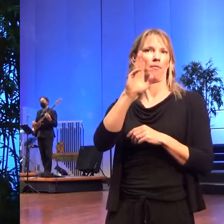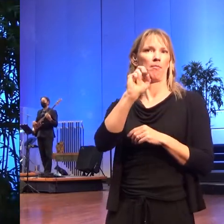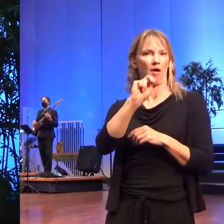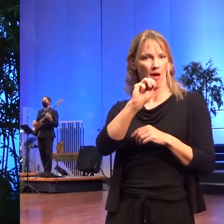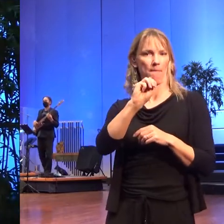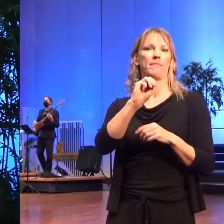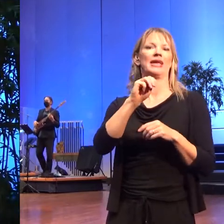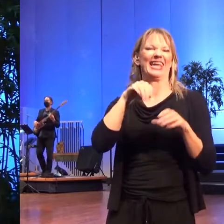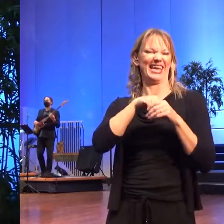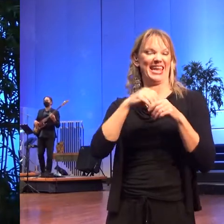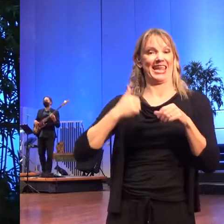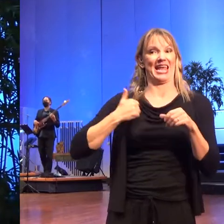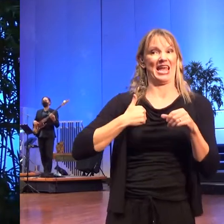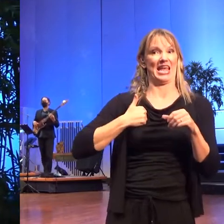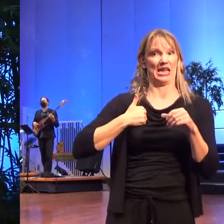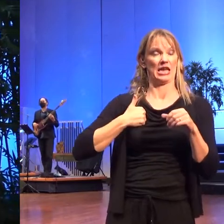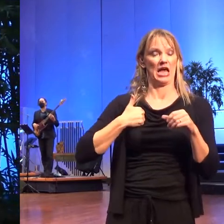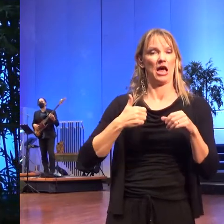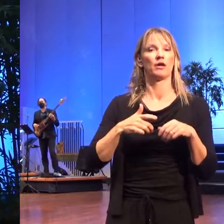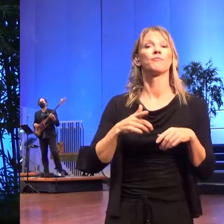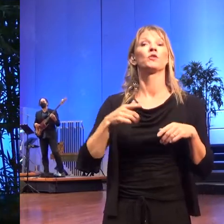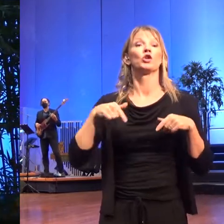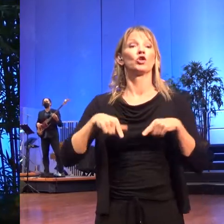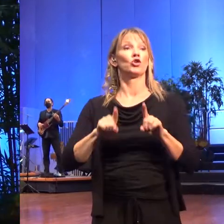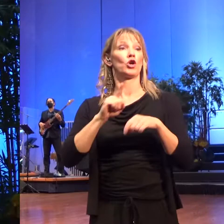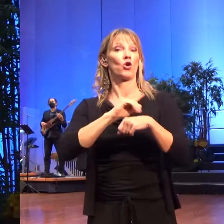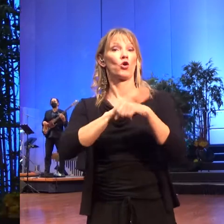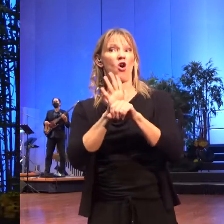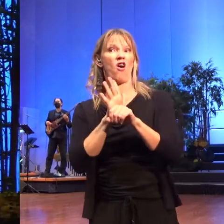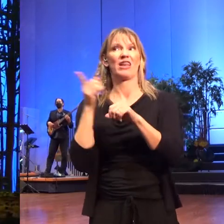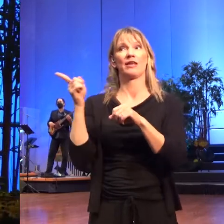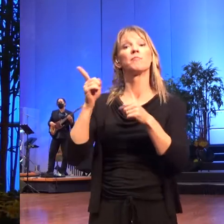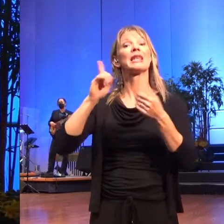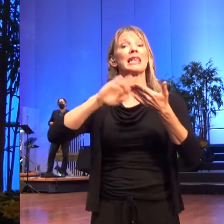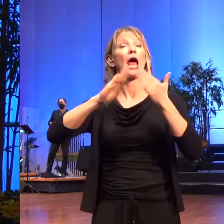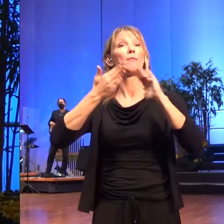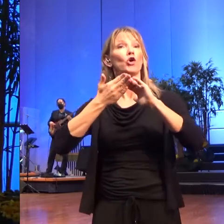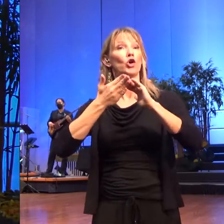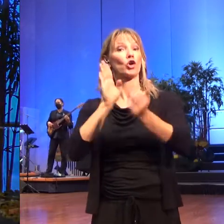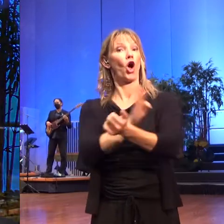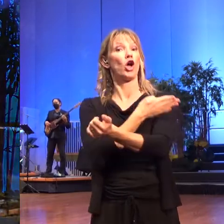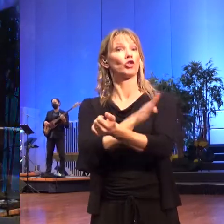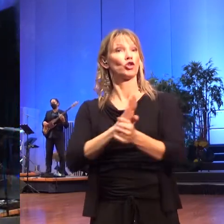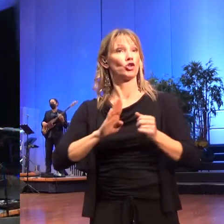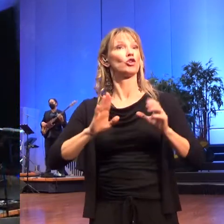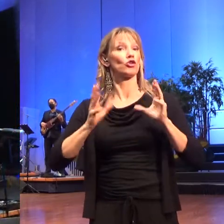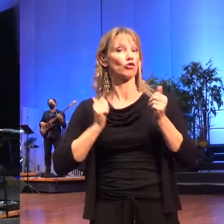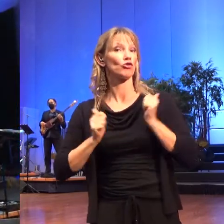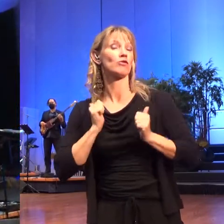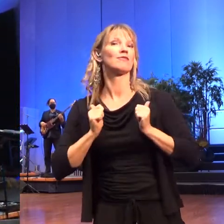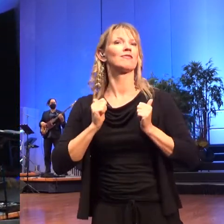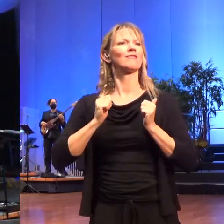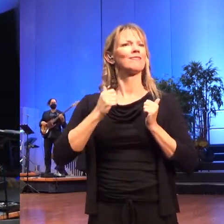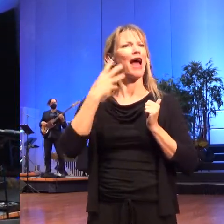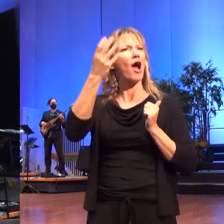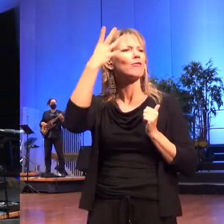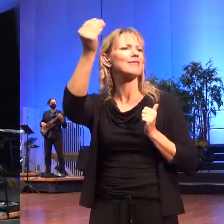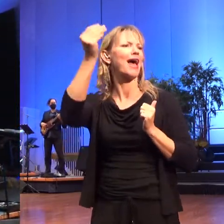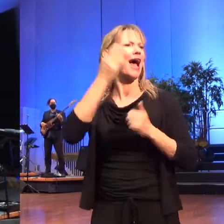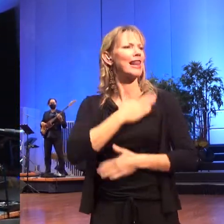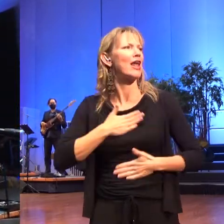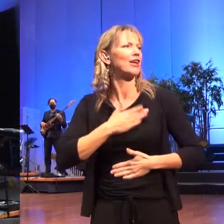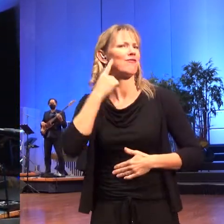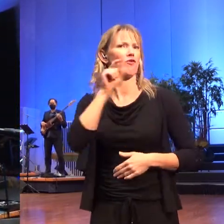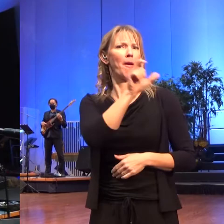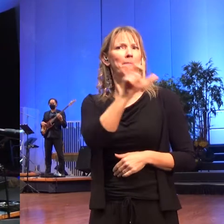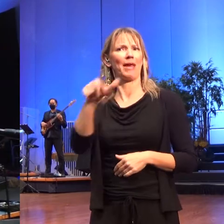these COVID times, Martin has performed over 400 neighborhood concerts, giving some outdoor entertainment to people who are